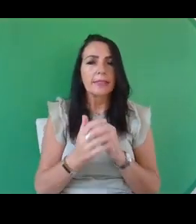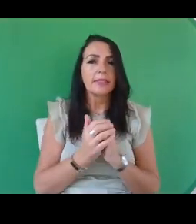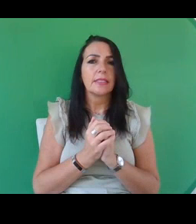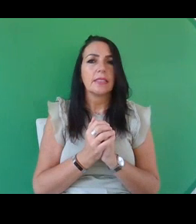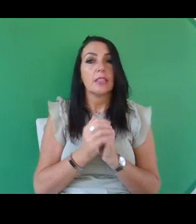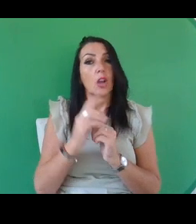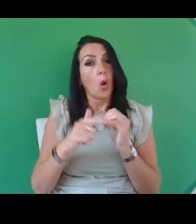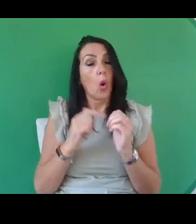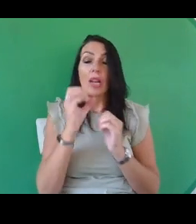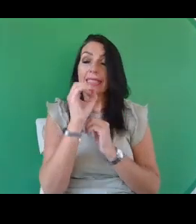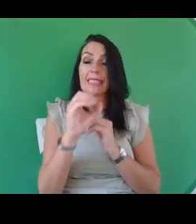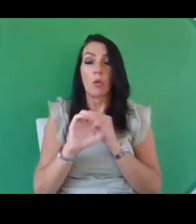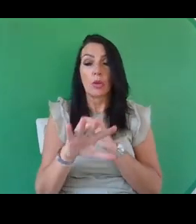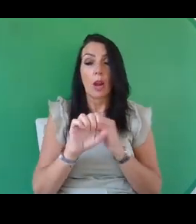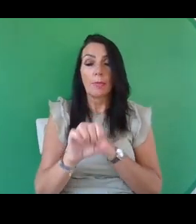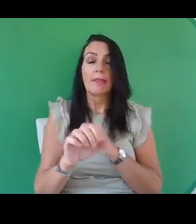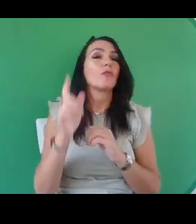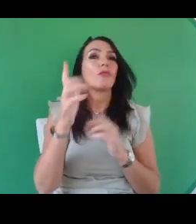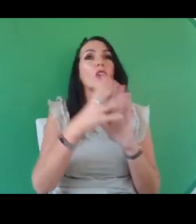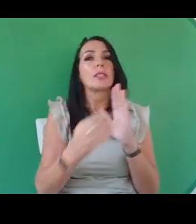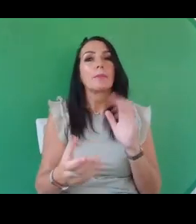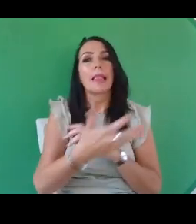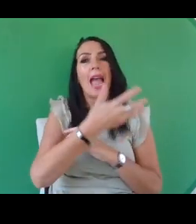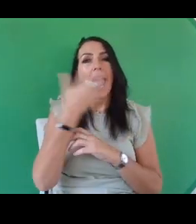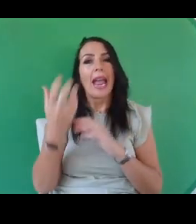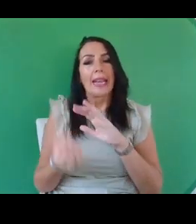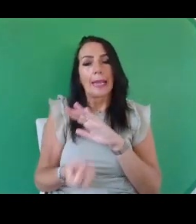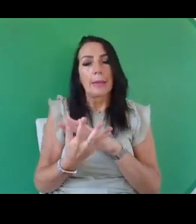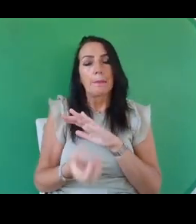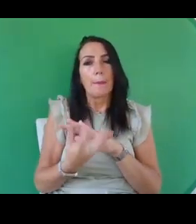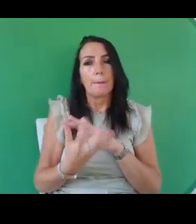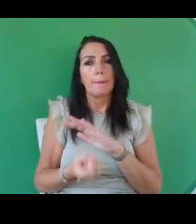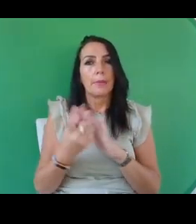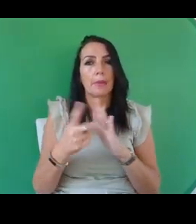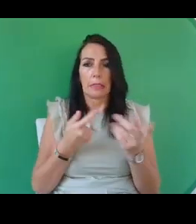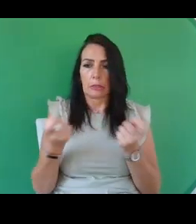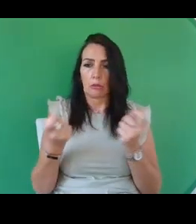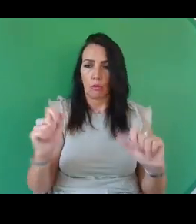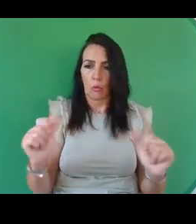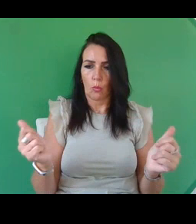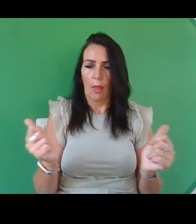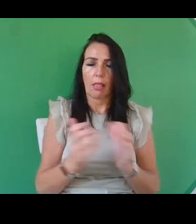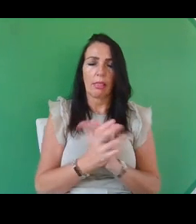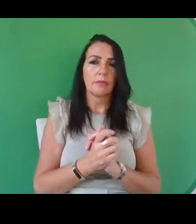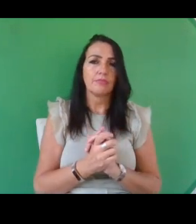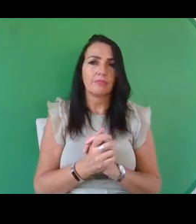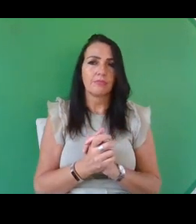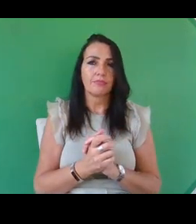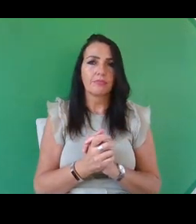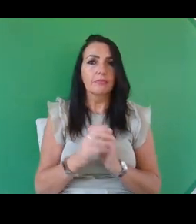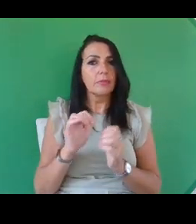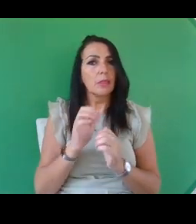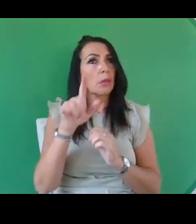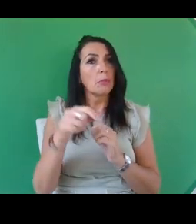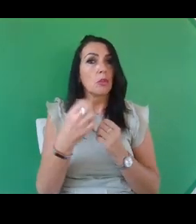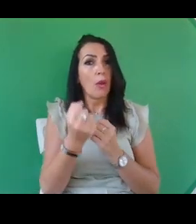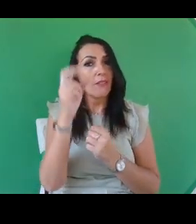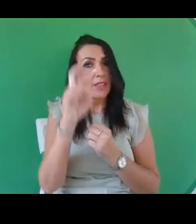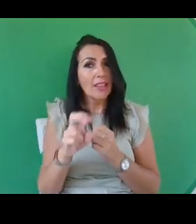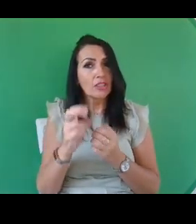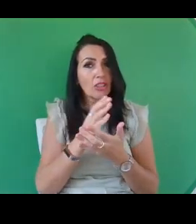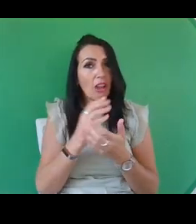energy sources like heat pumps, and they're controlled efficiently. You may even share or own an electric vehicle or have